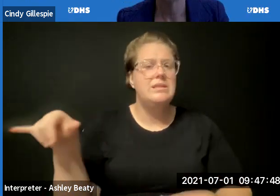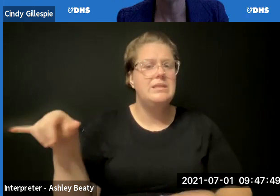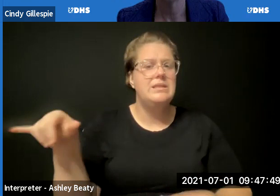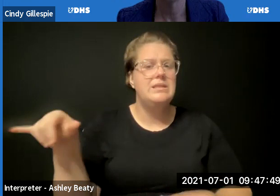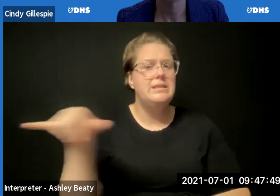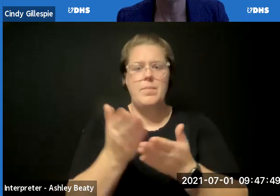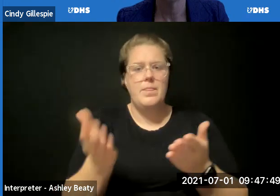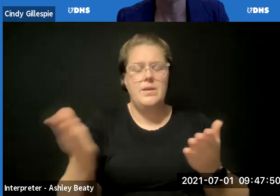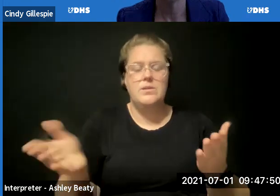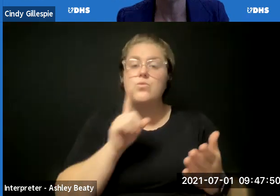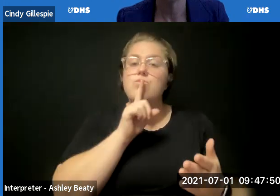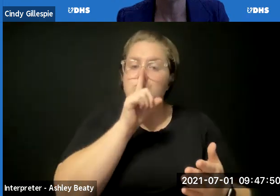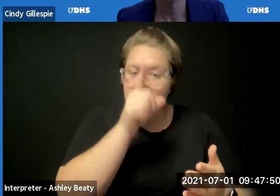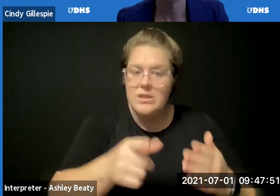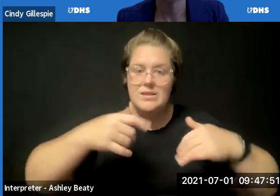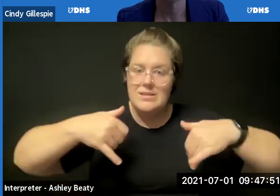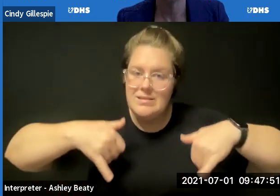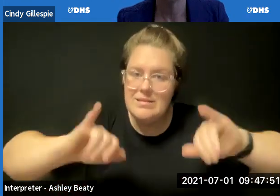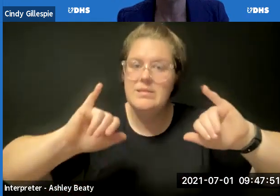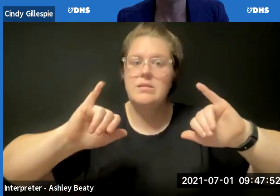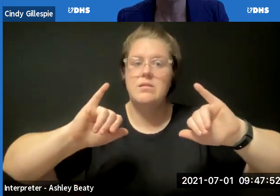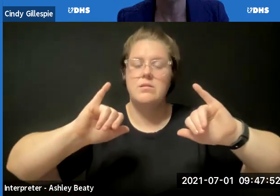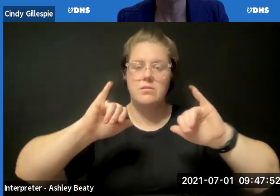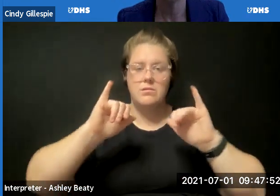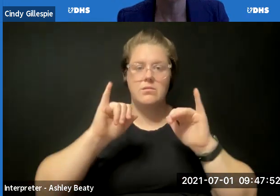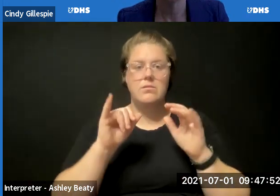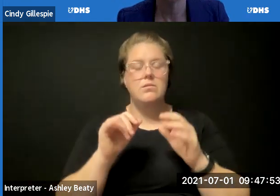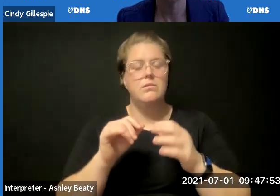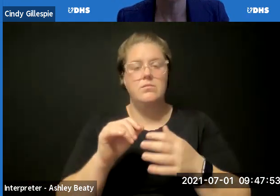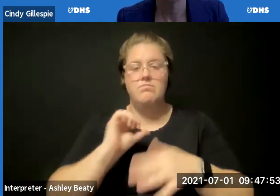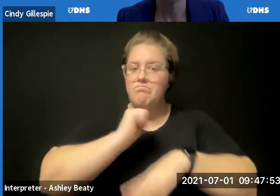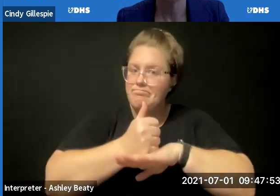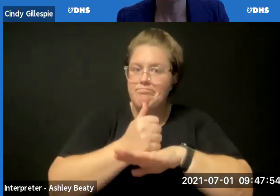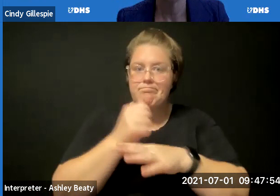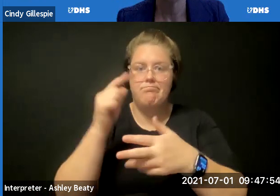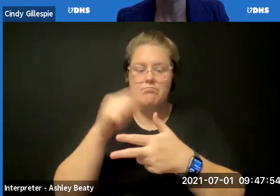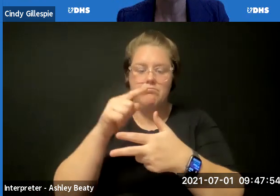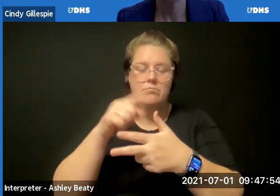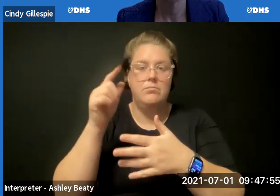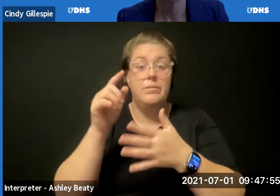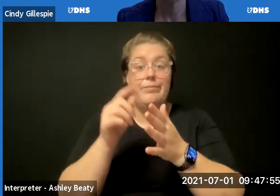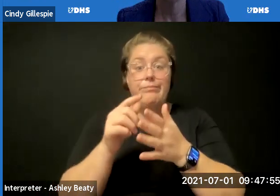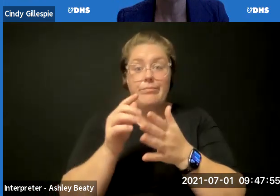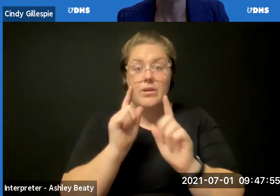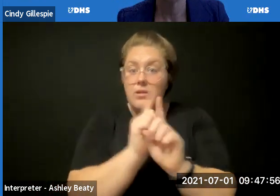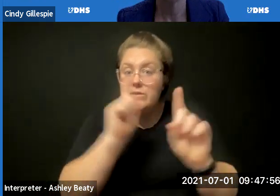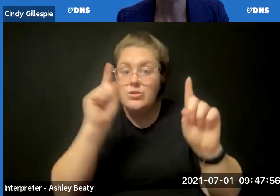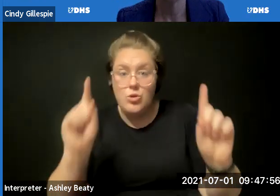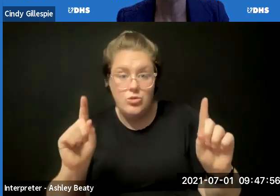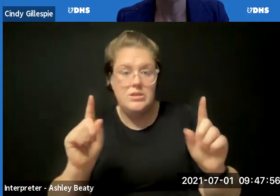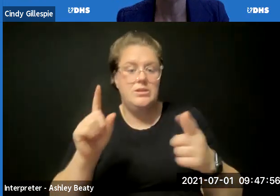are still in effect. Social distancing, hand washing, wearing a mask, social distance, etc.